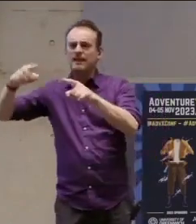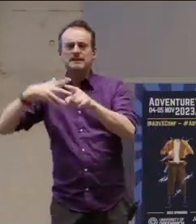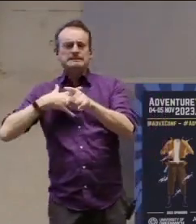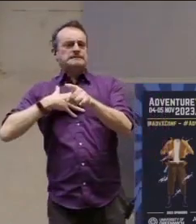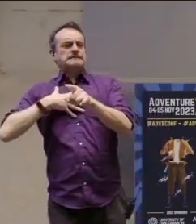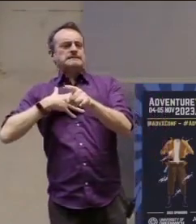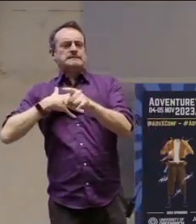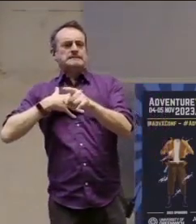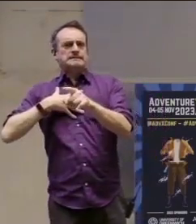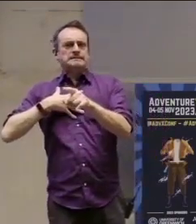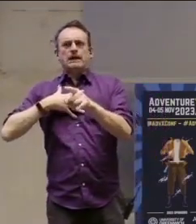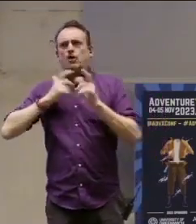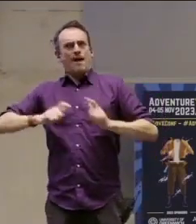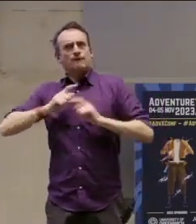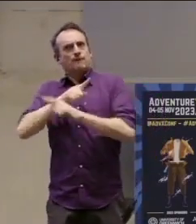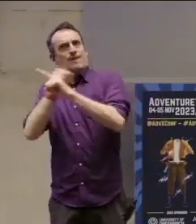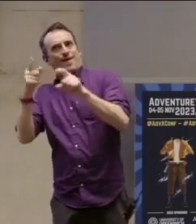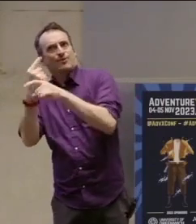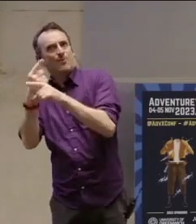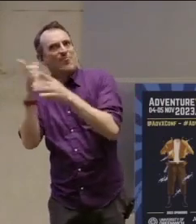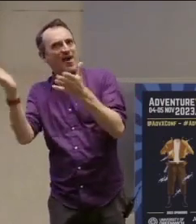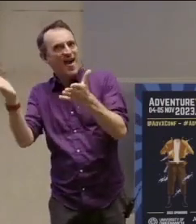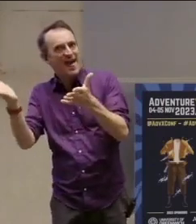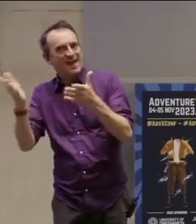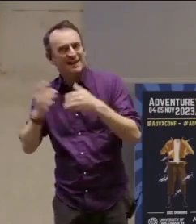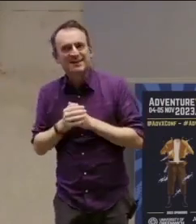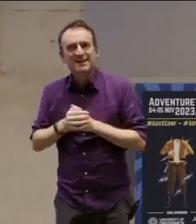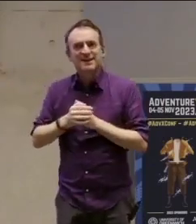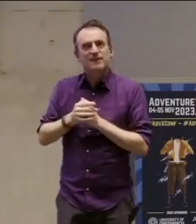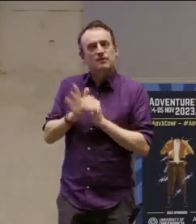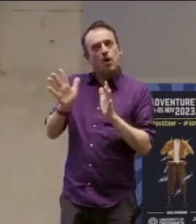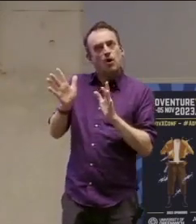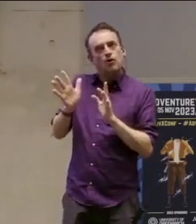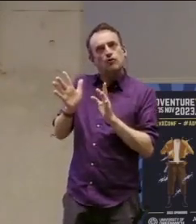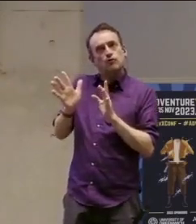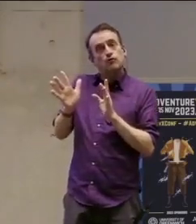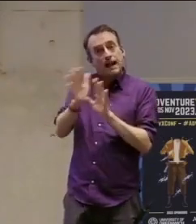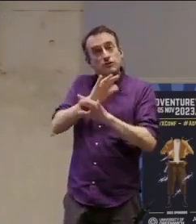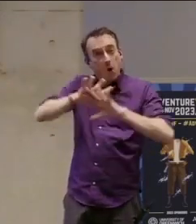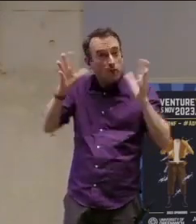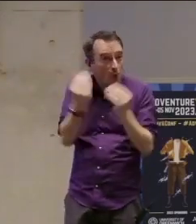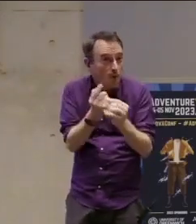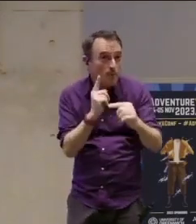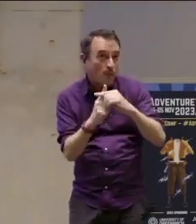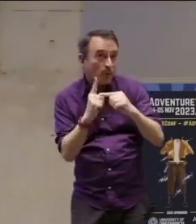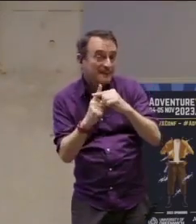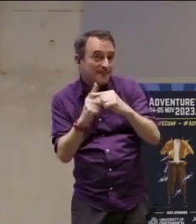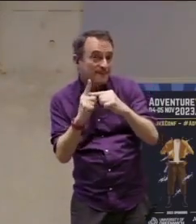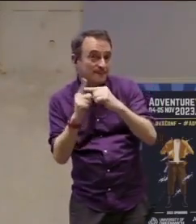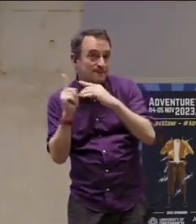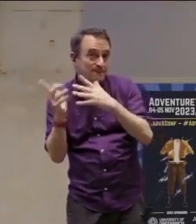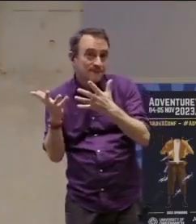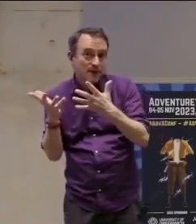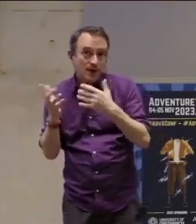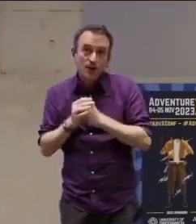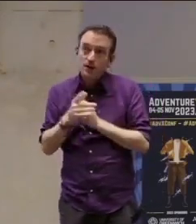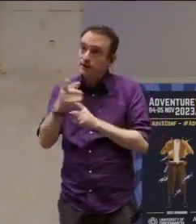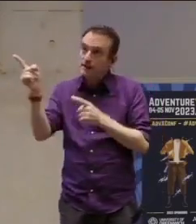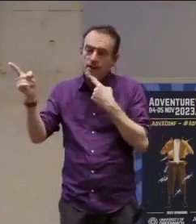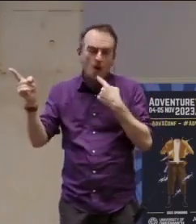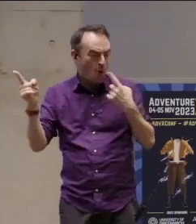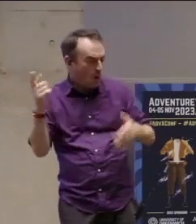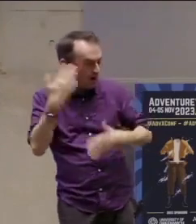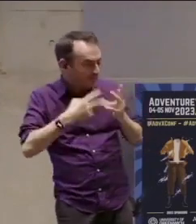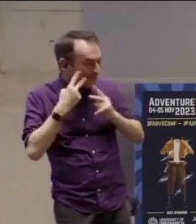kind of a part of it, like, that I wanted to depict too. So I'd say the reaction has been pretty much positive in that I haven't seen any of this before, but obviously